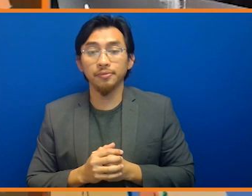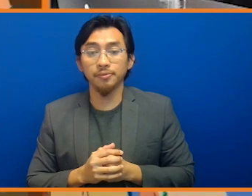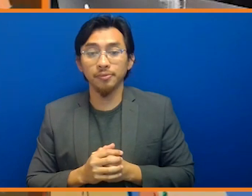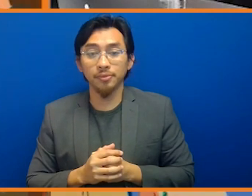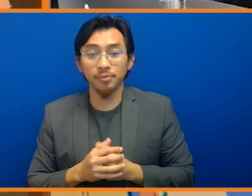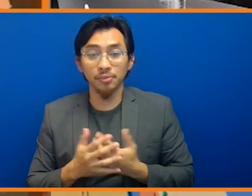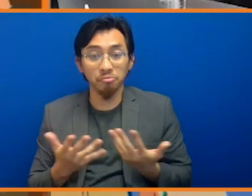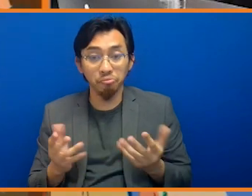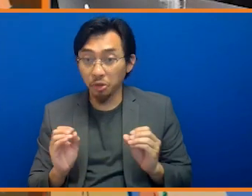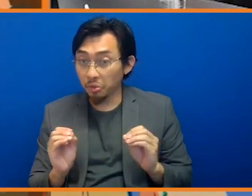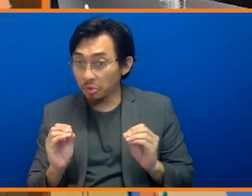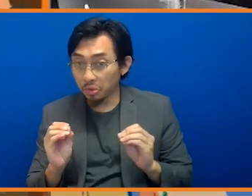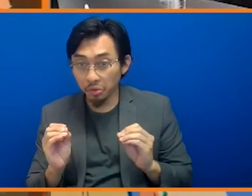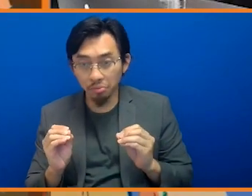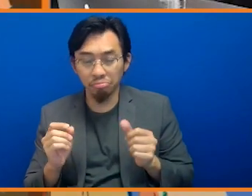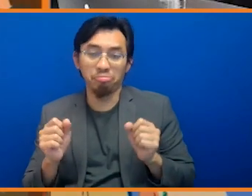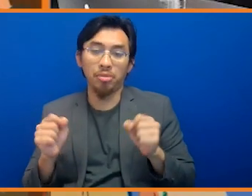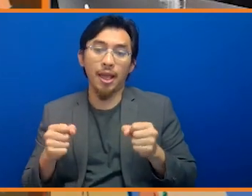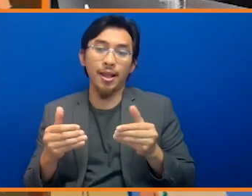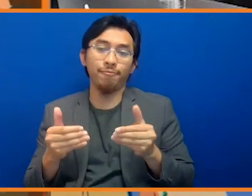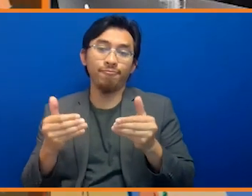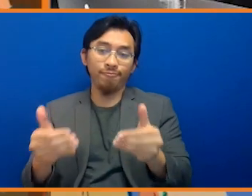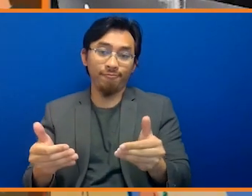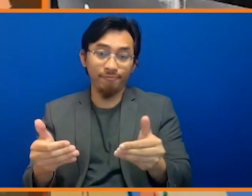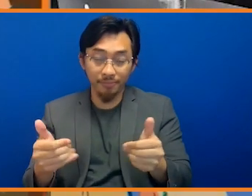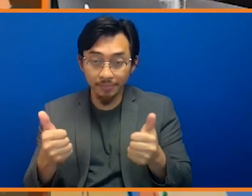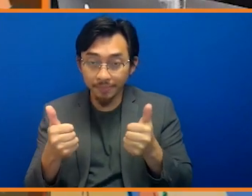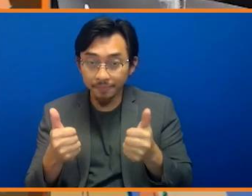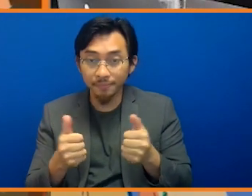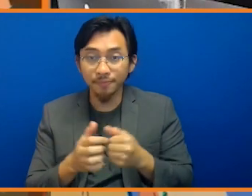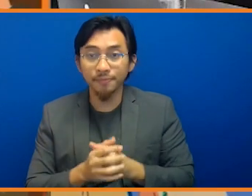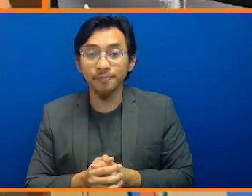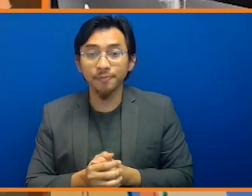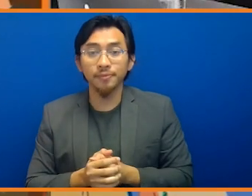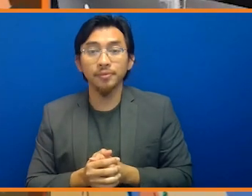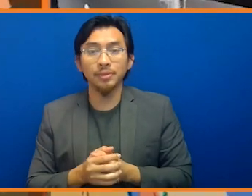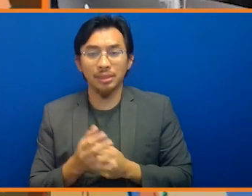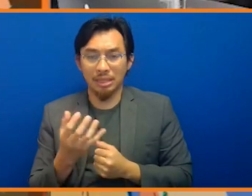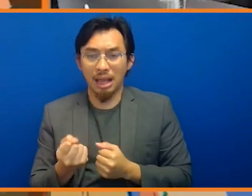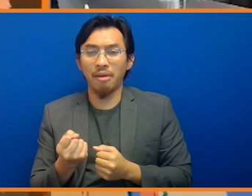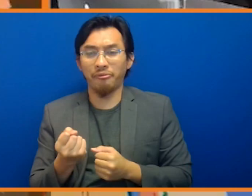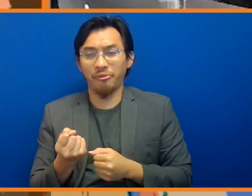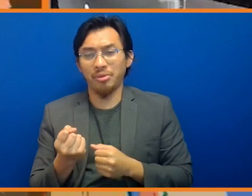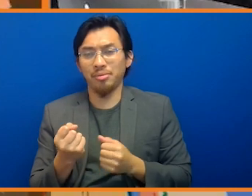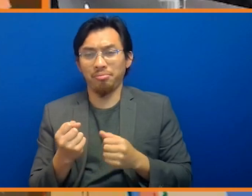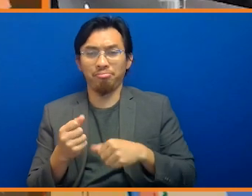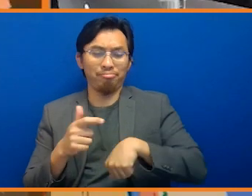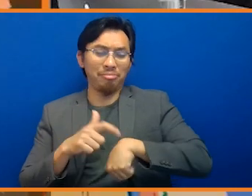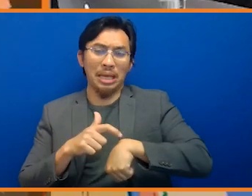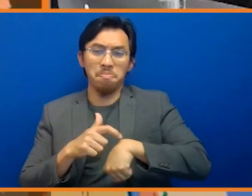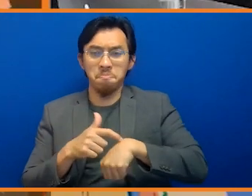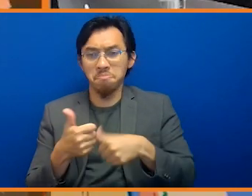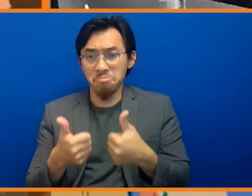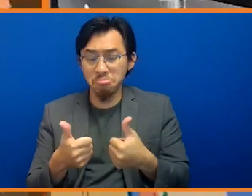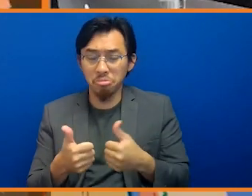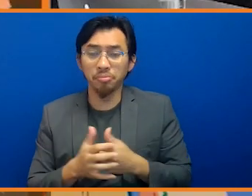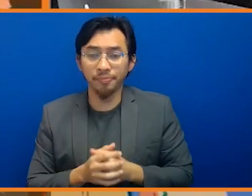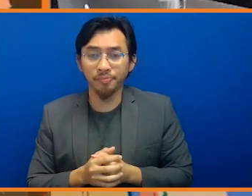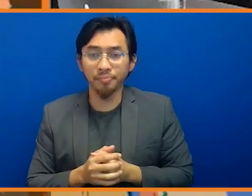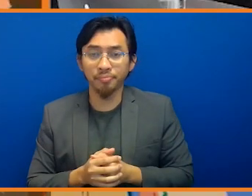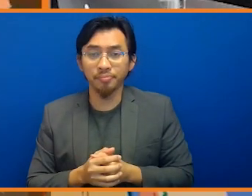If not, then okay, we can continue with the material. We only have a couple more minutes to go.